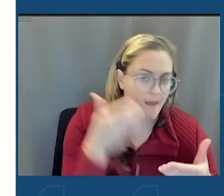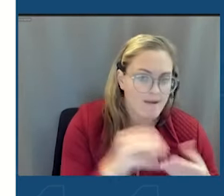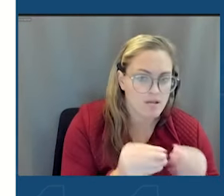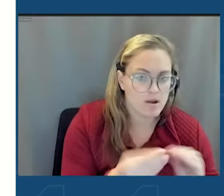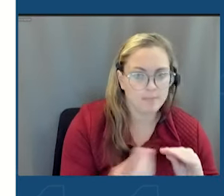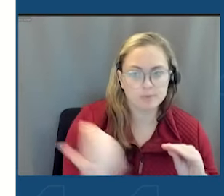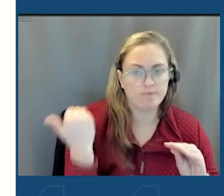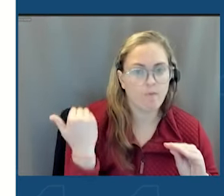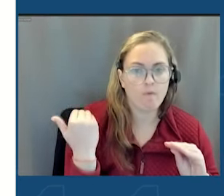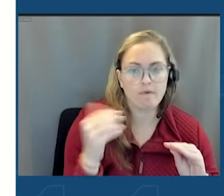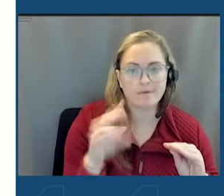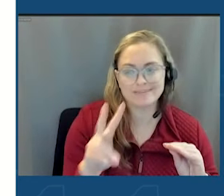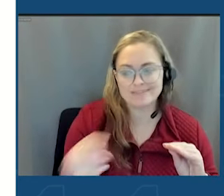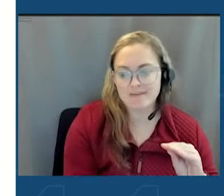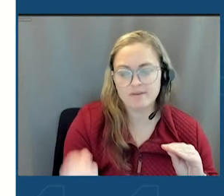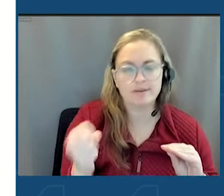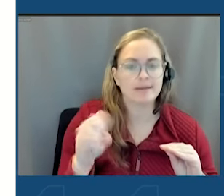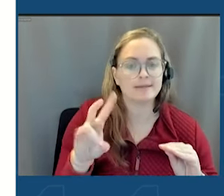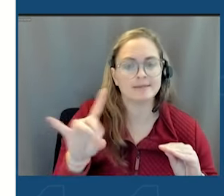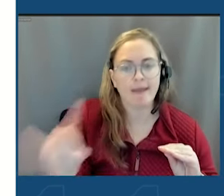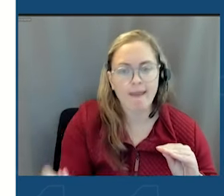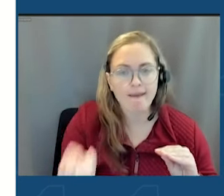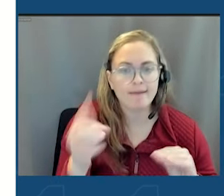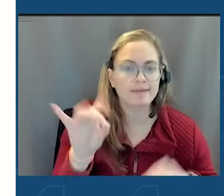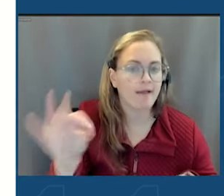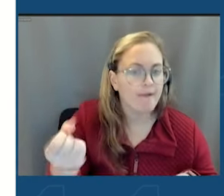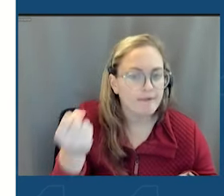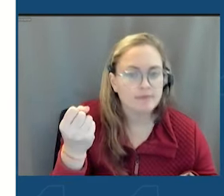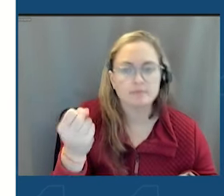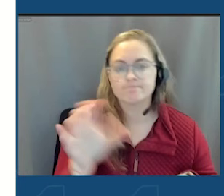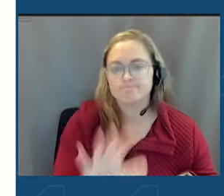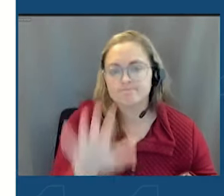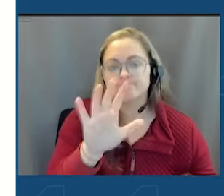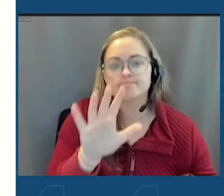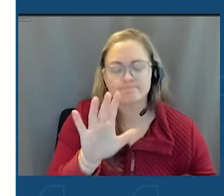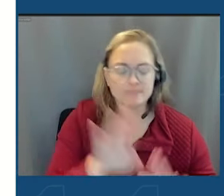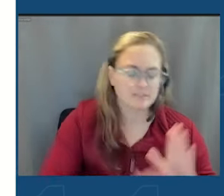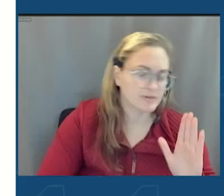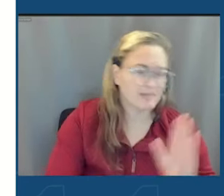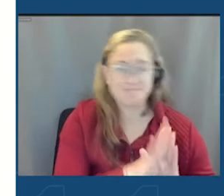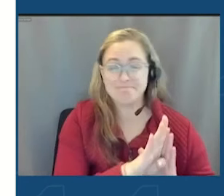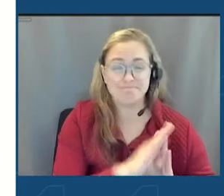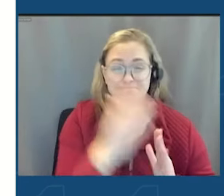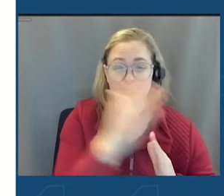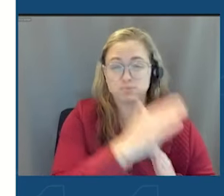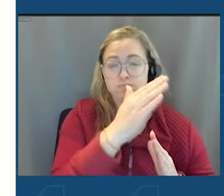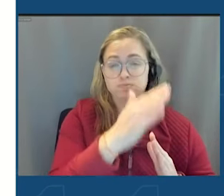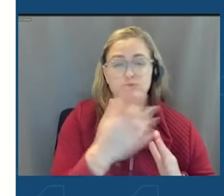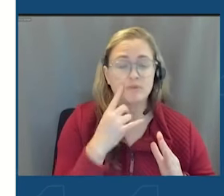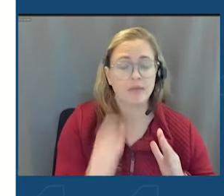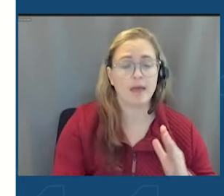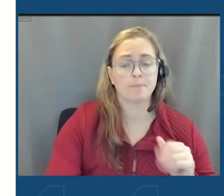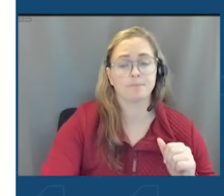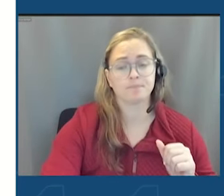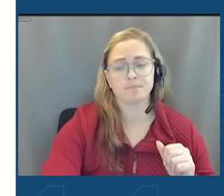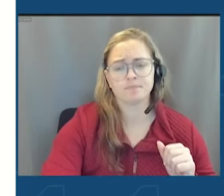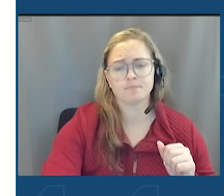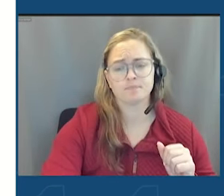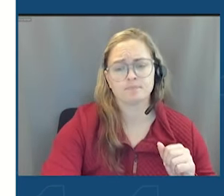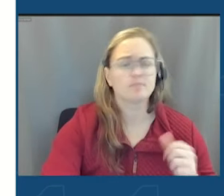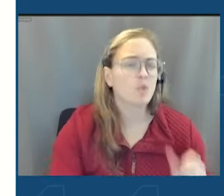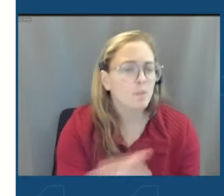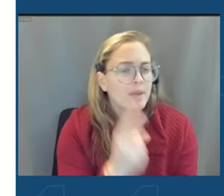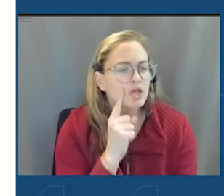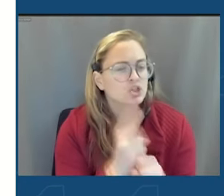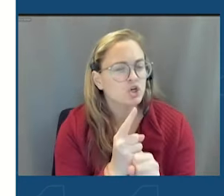the 70s and 80s and the 90s, you know, which is the peak of the hill there. But we want to make sure that that little blip